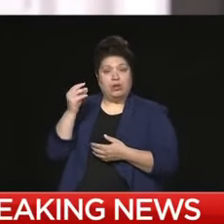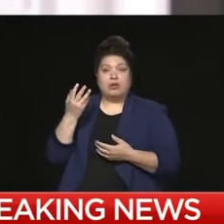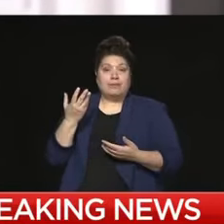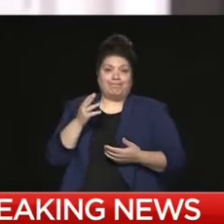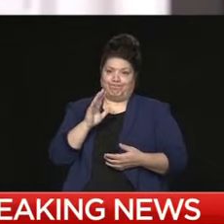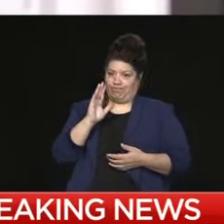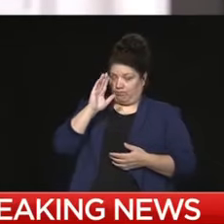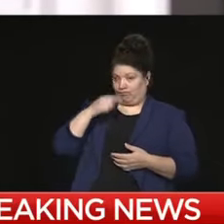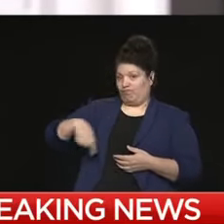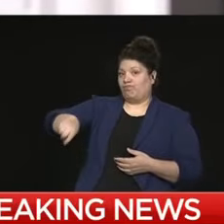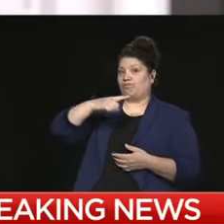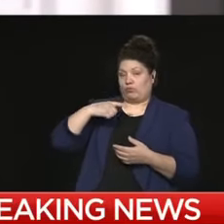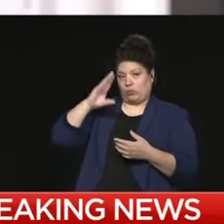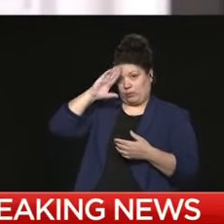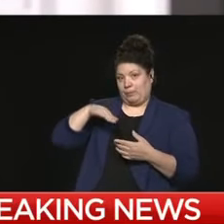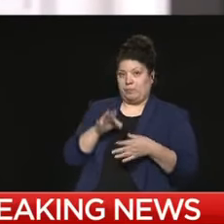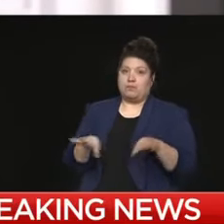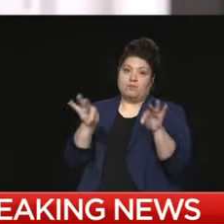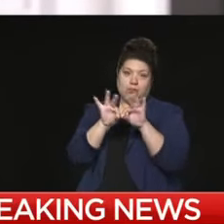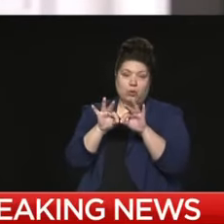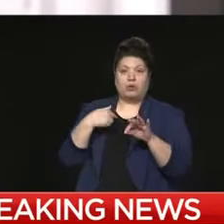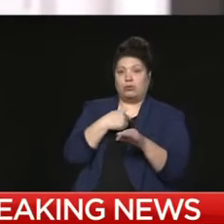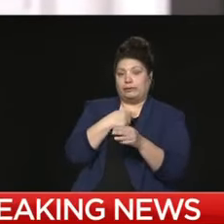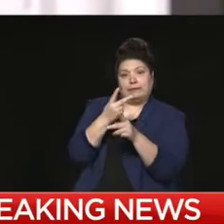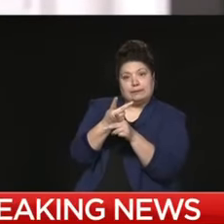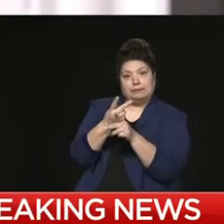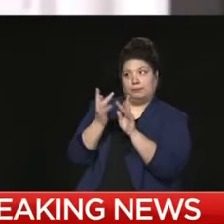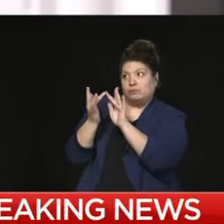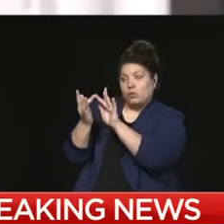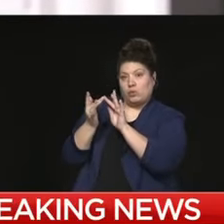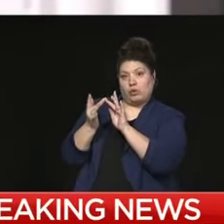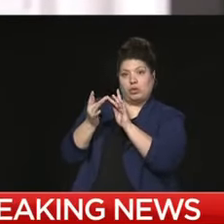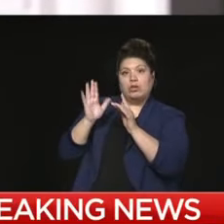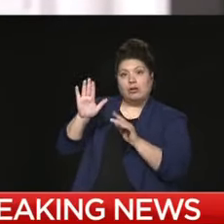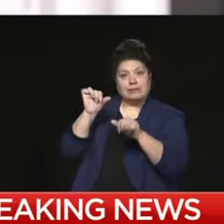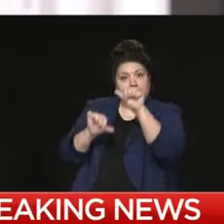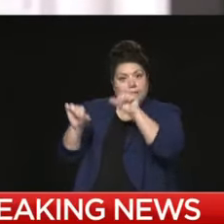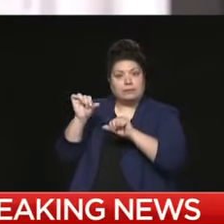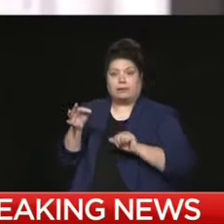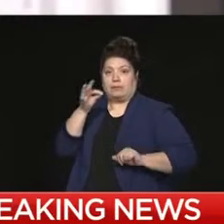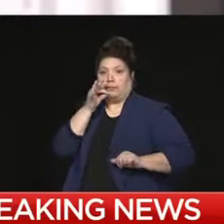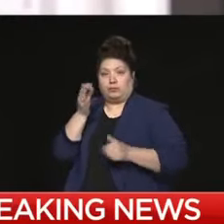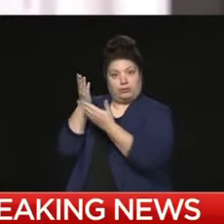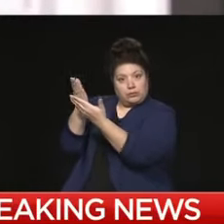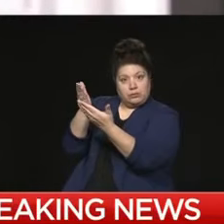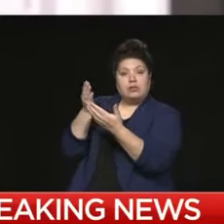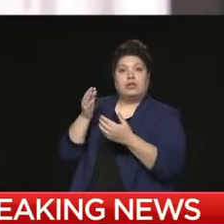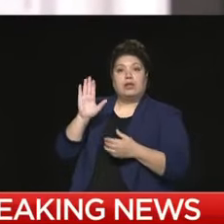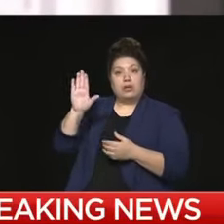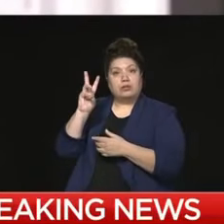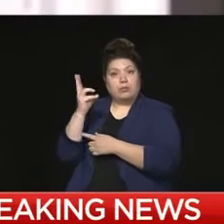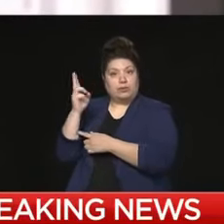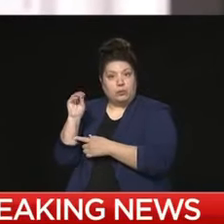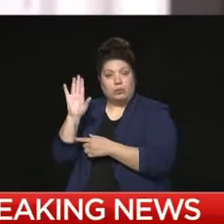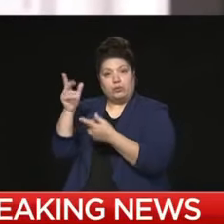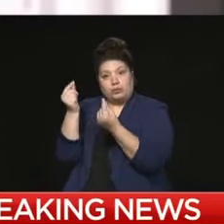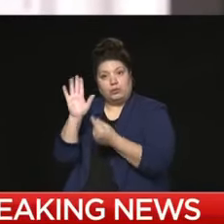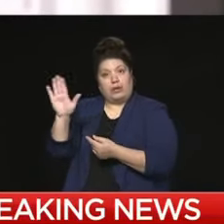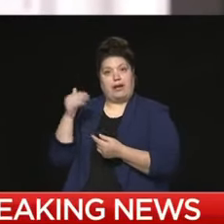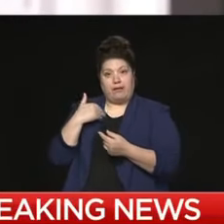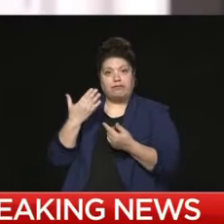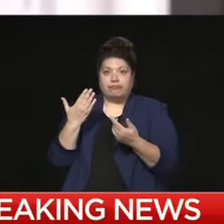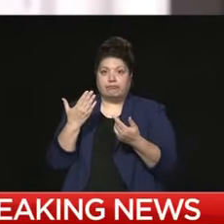how important it is to continue to coordinate and collaborate the science around the pandemic, to work on public health